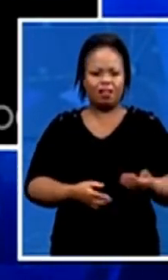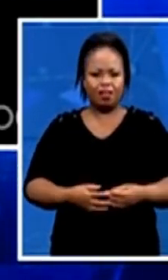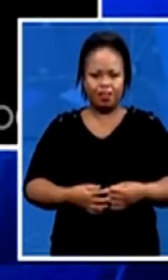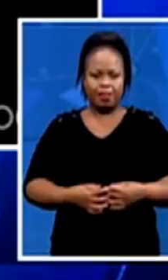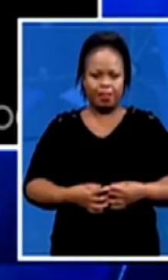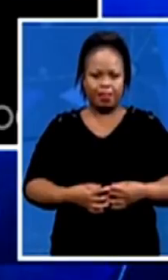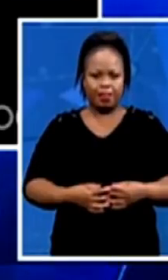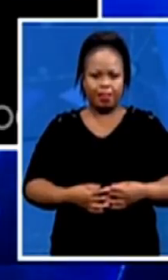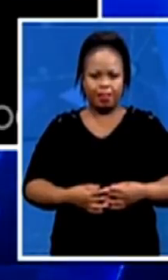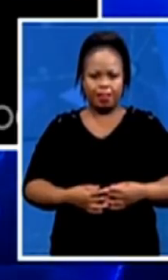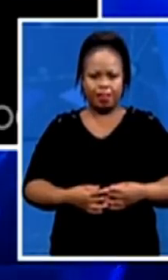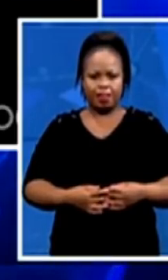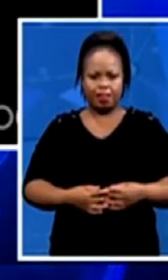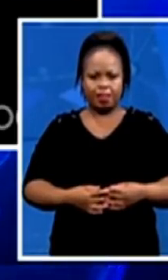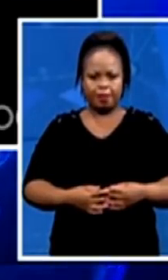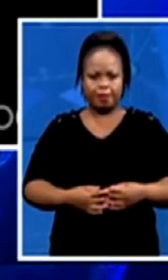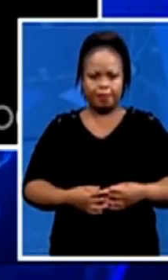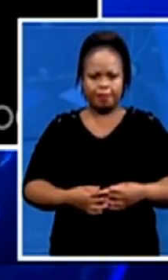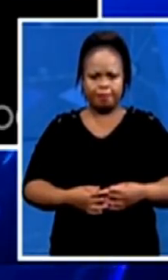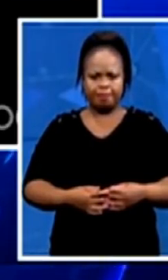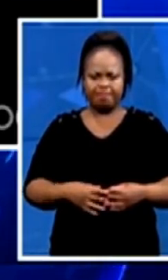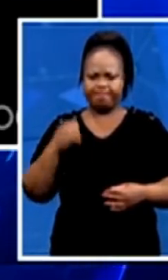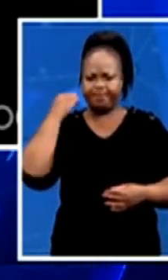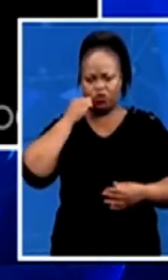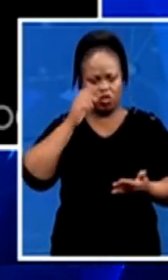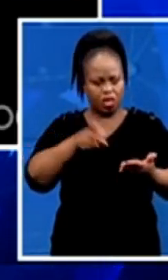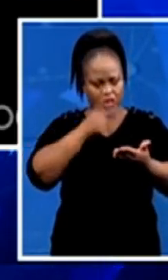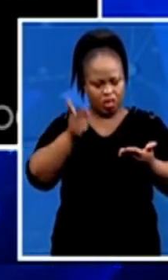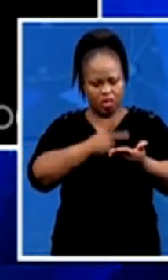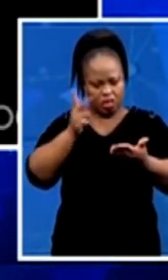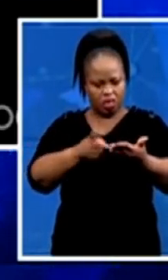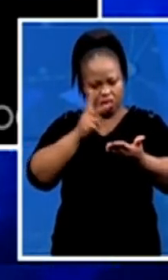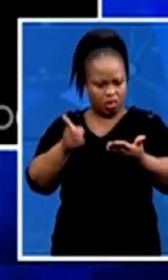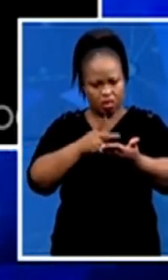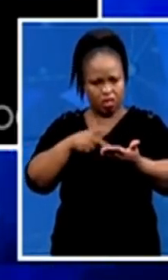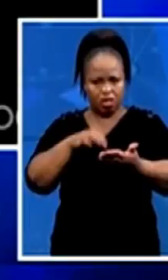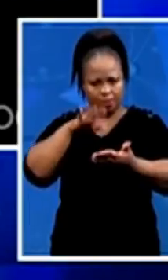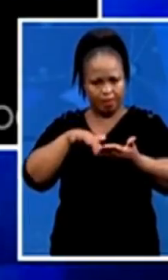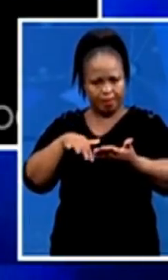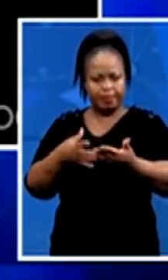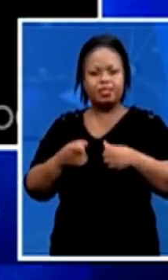I'm sorry if I can just find them. Yes, paragraph 49 of our heads,